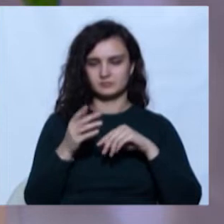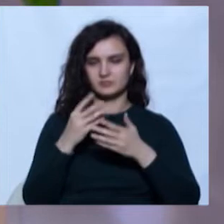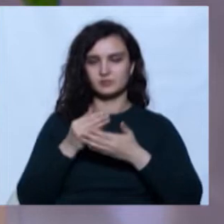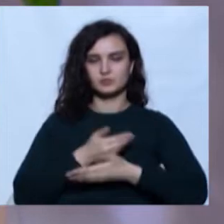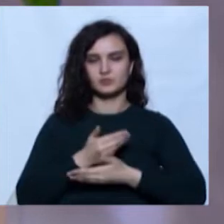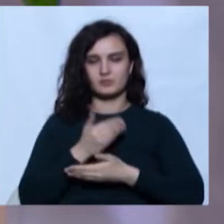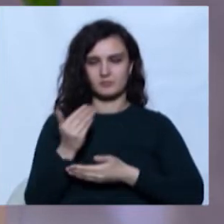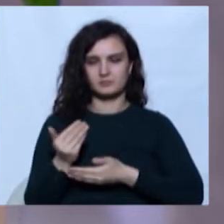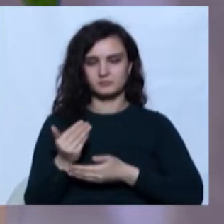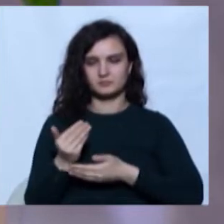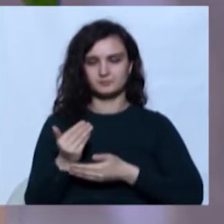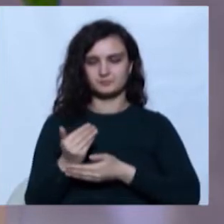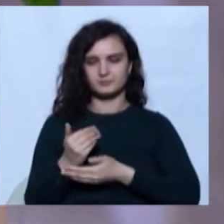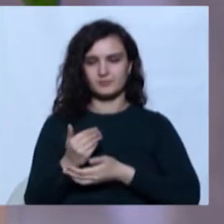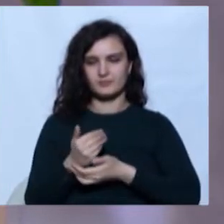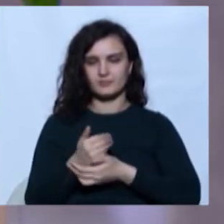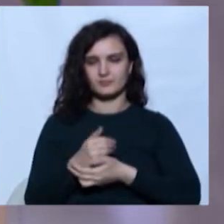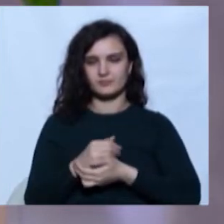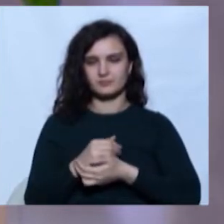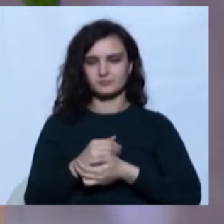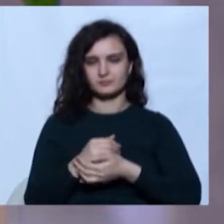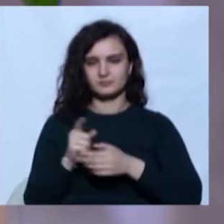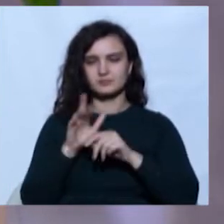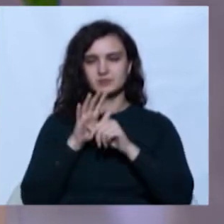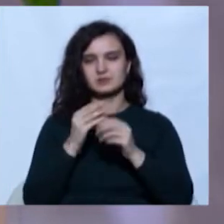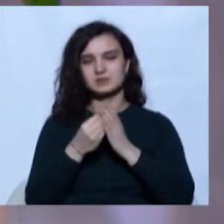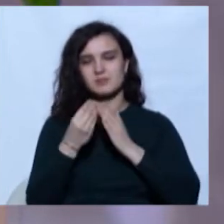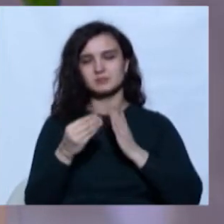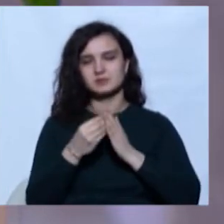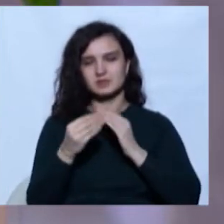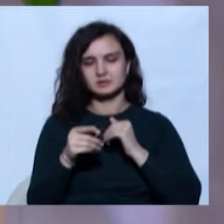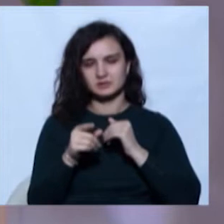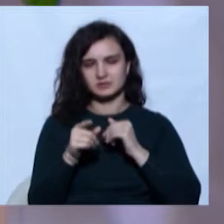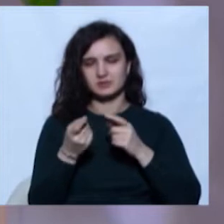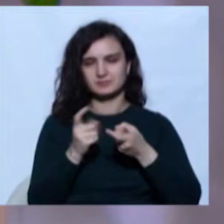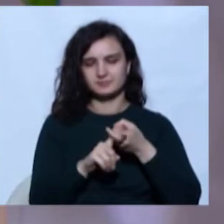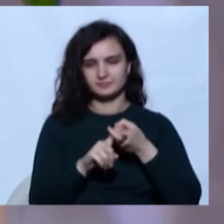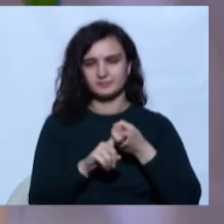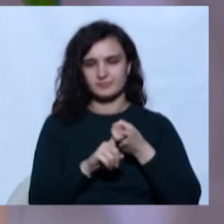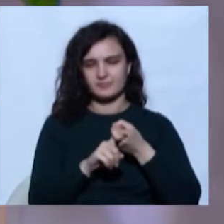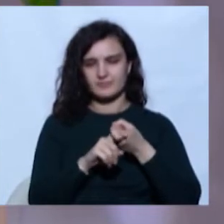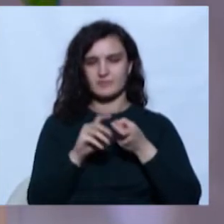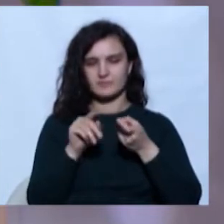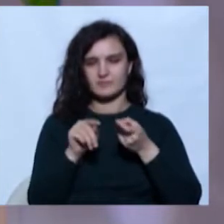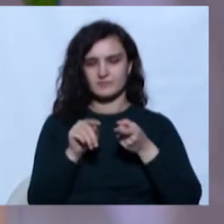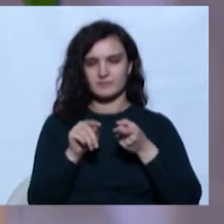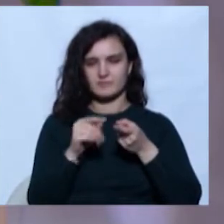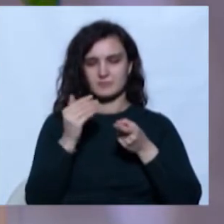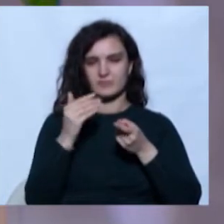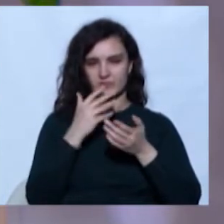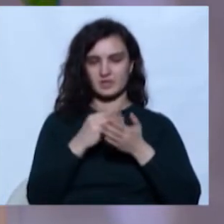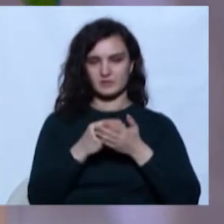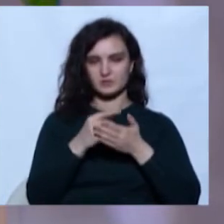life, but he had to deal with discrimination related to mixed race ancestry in his